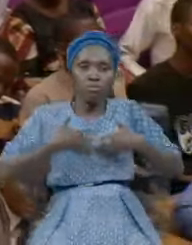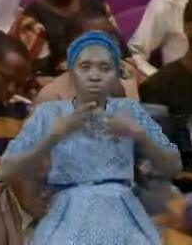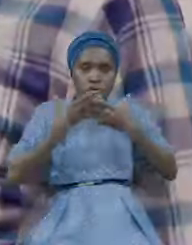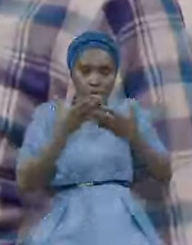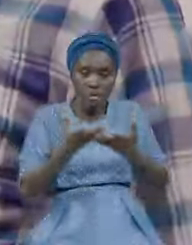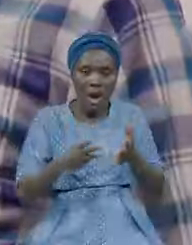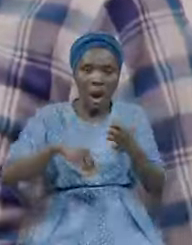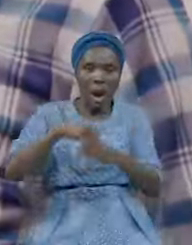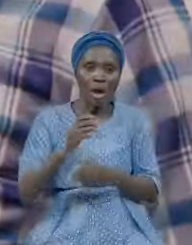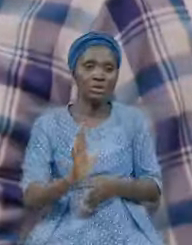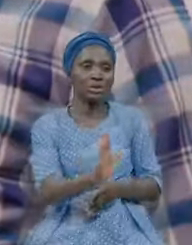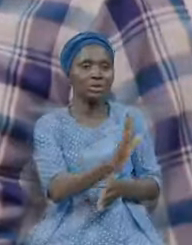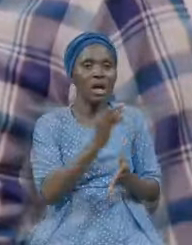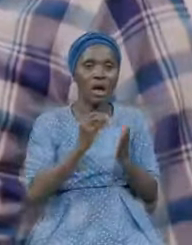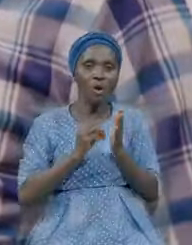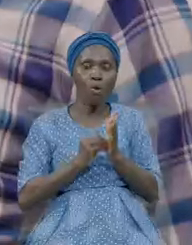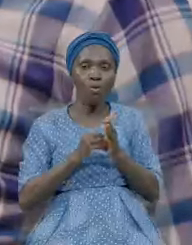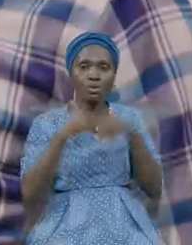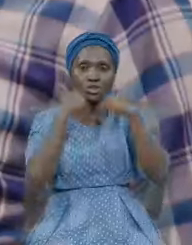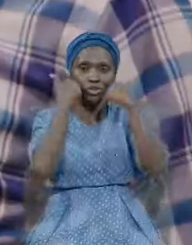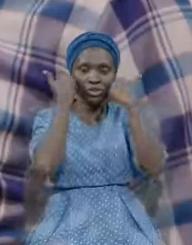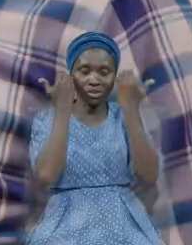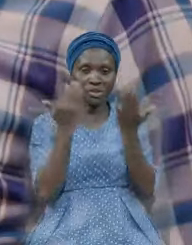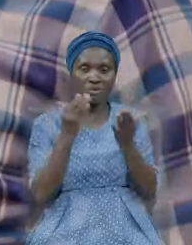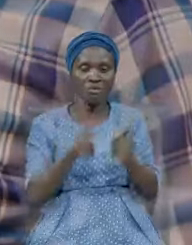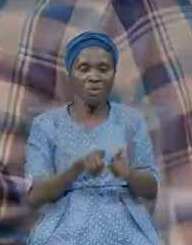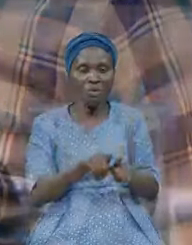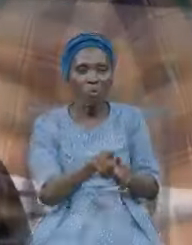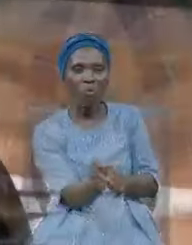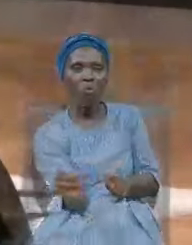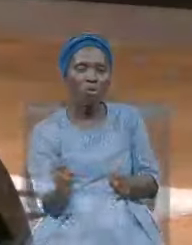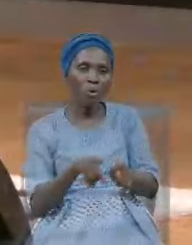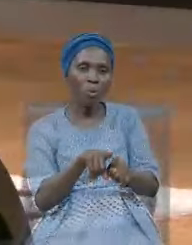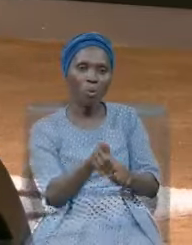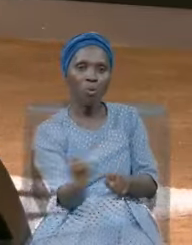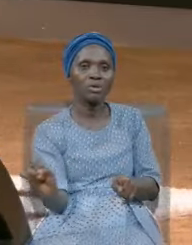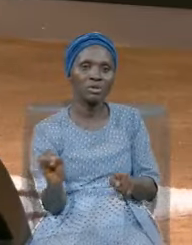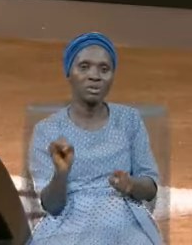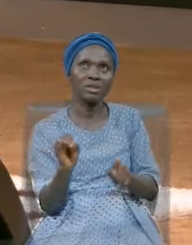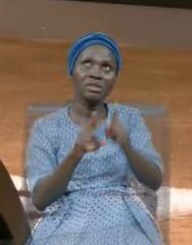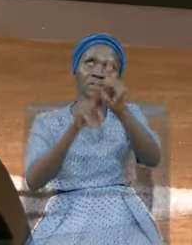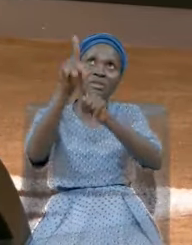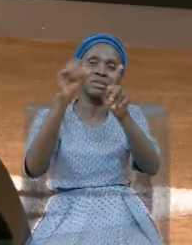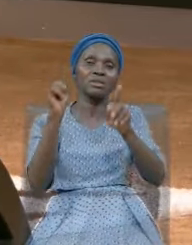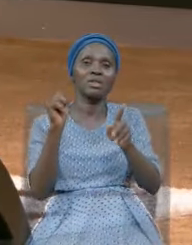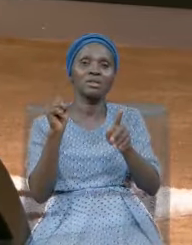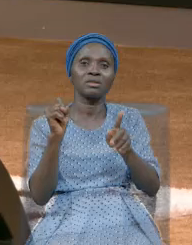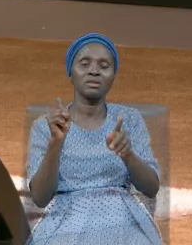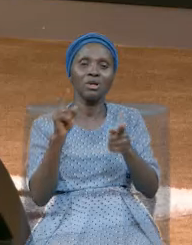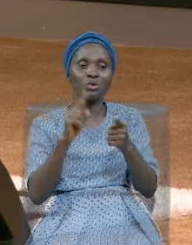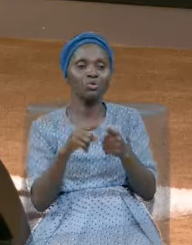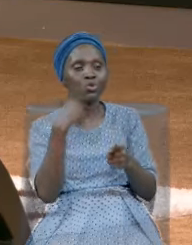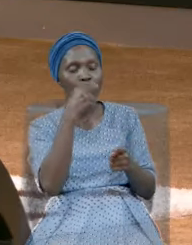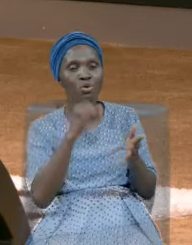shame, wandering stars to whom is reserved the blackness